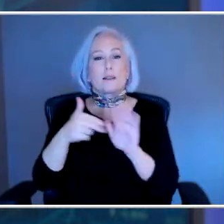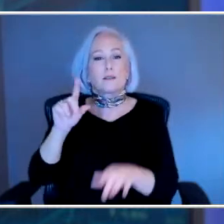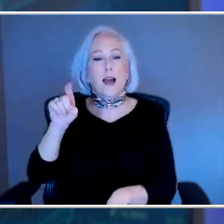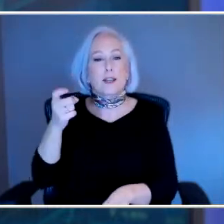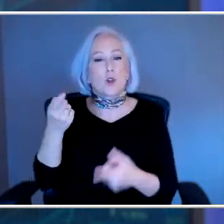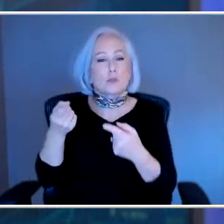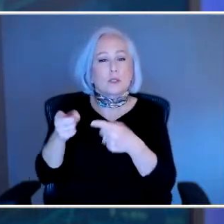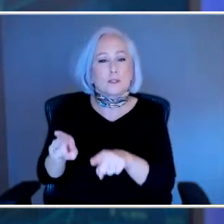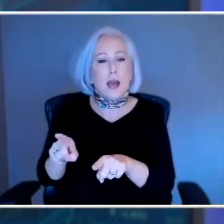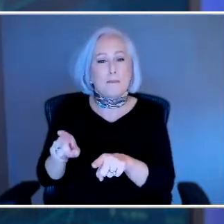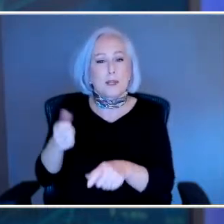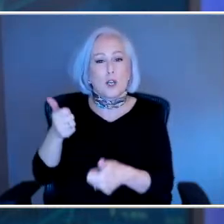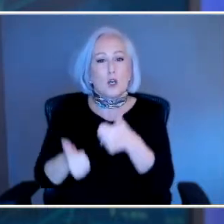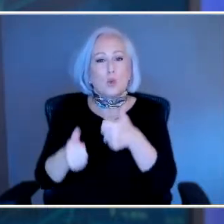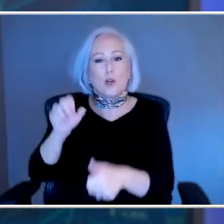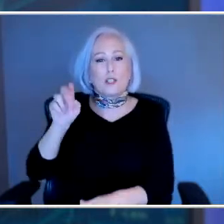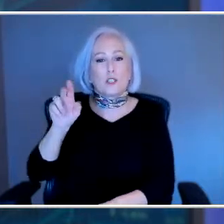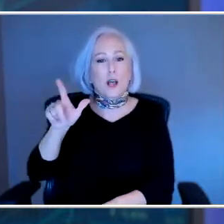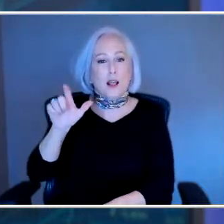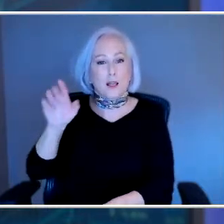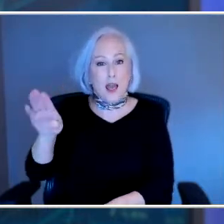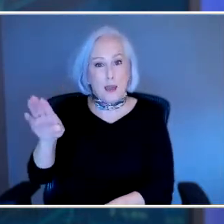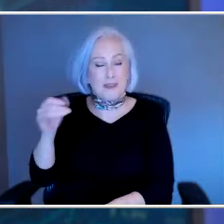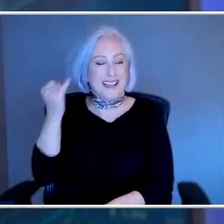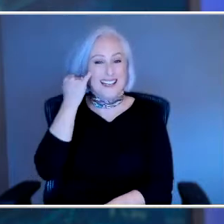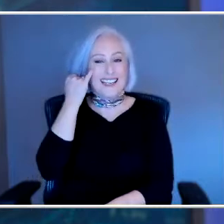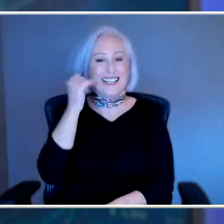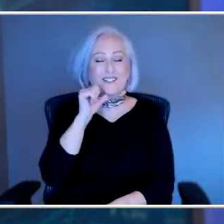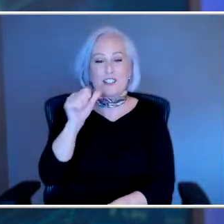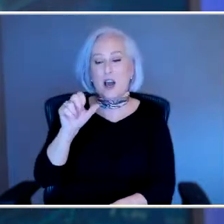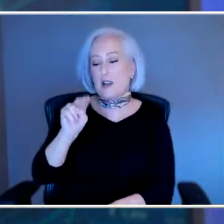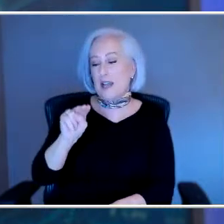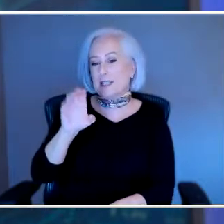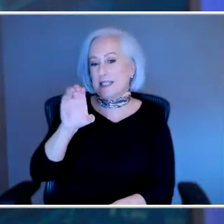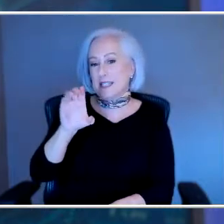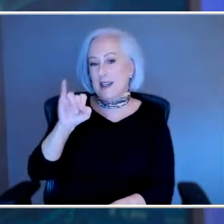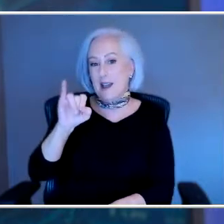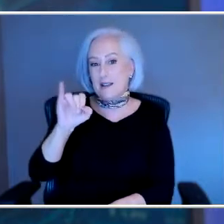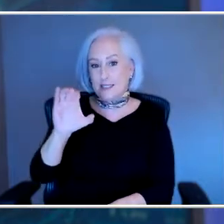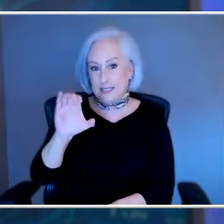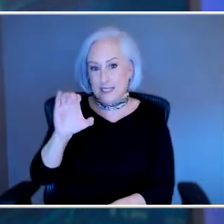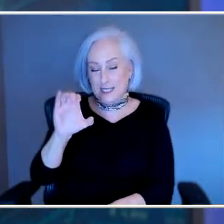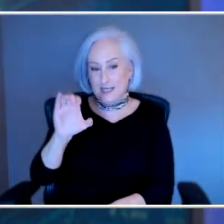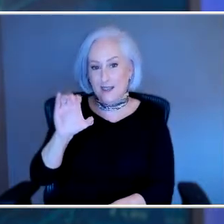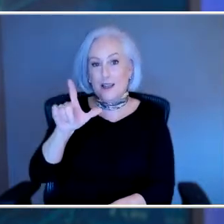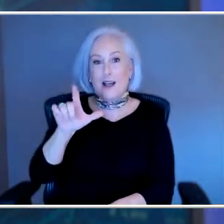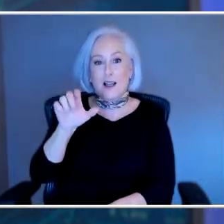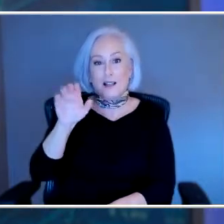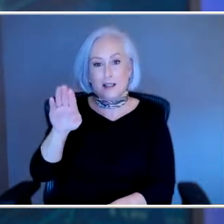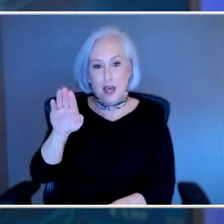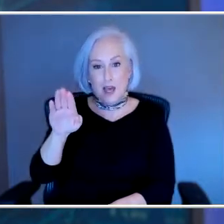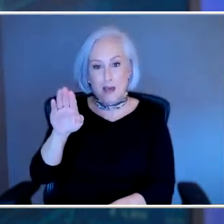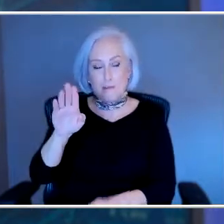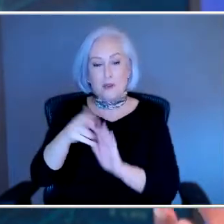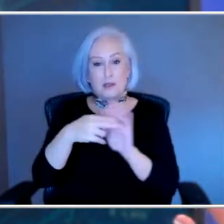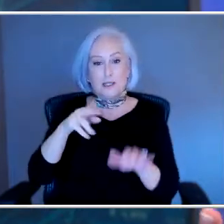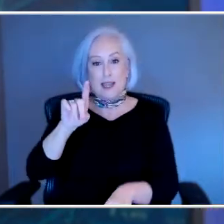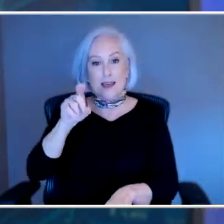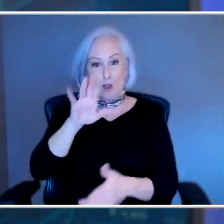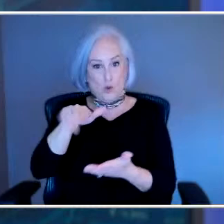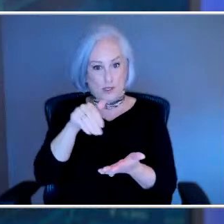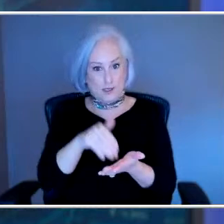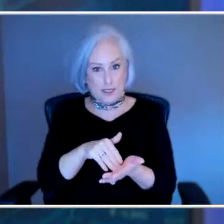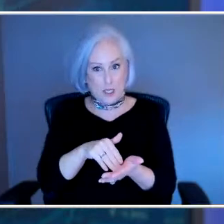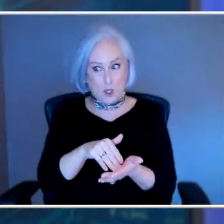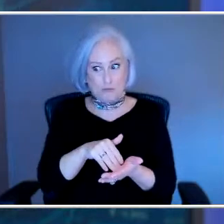at an NCI designated cancer center, that really should be the priority next step of, let me get a second opinion. Because the data also